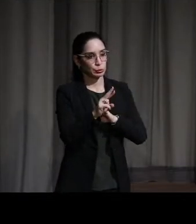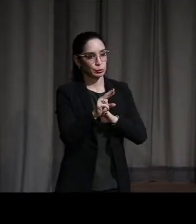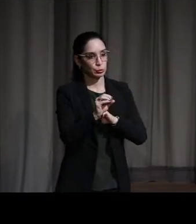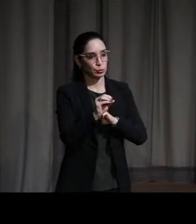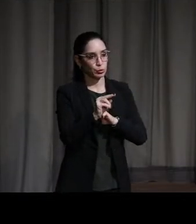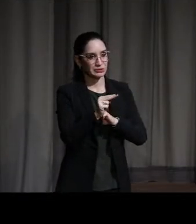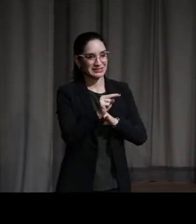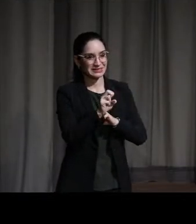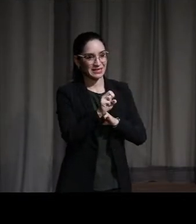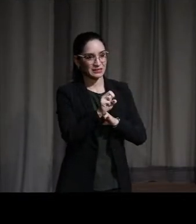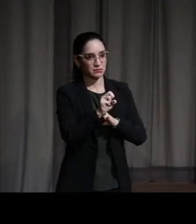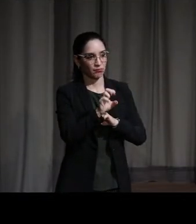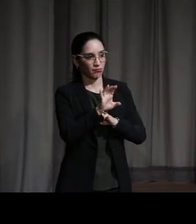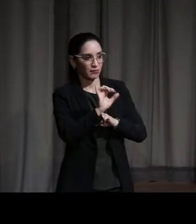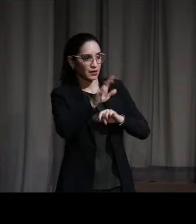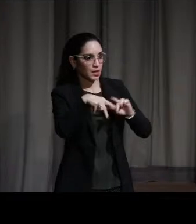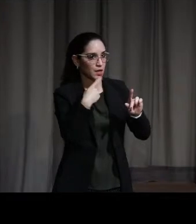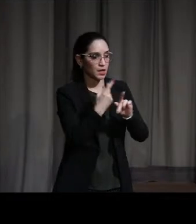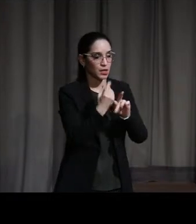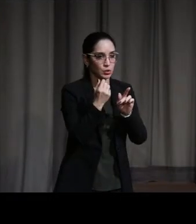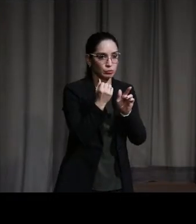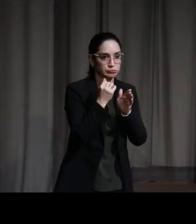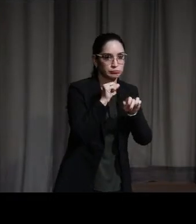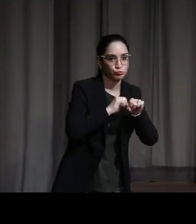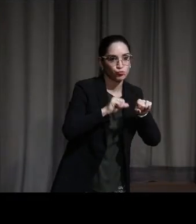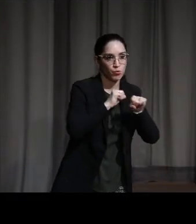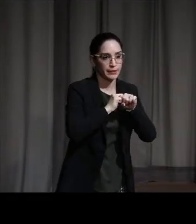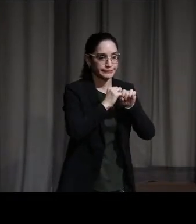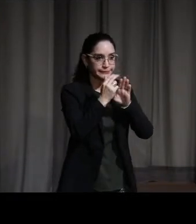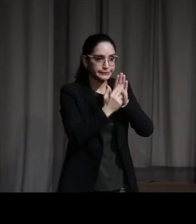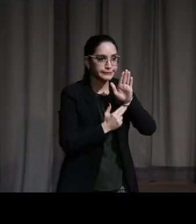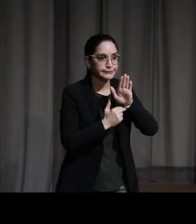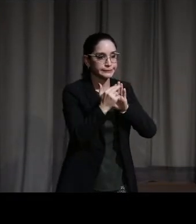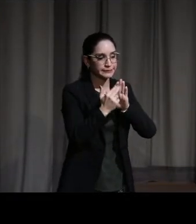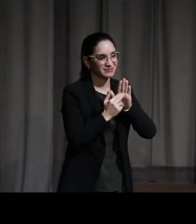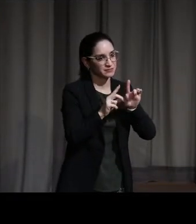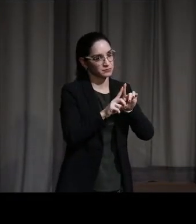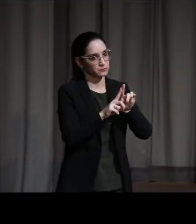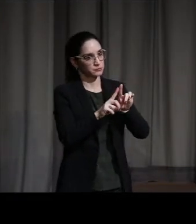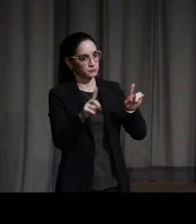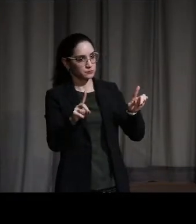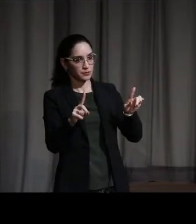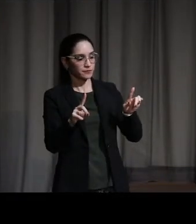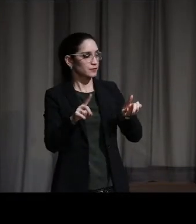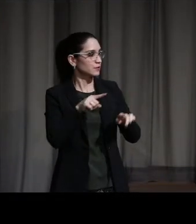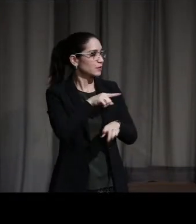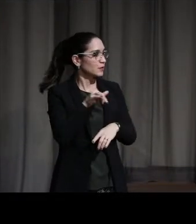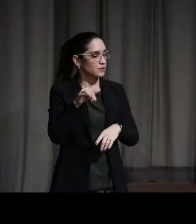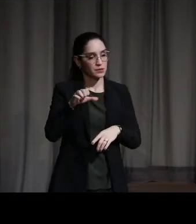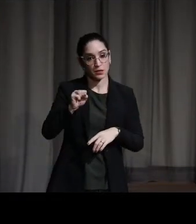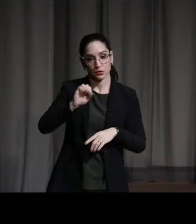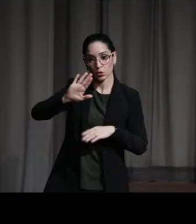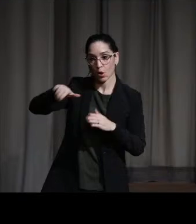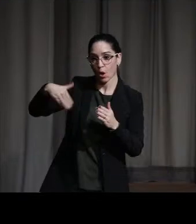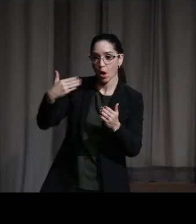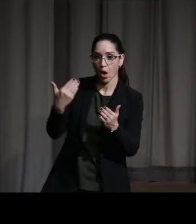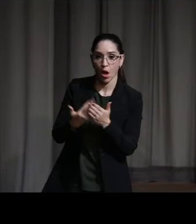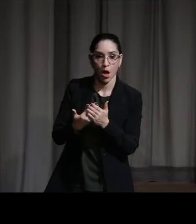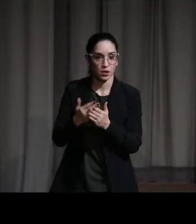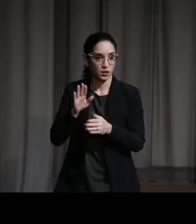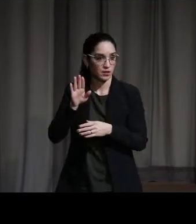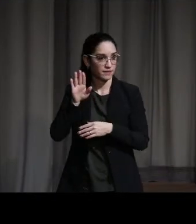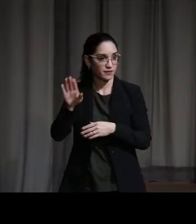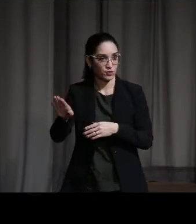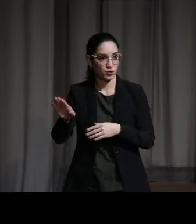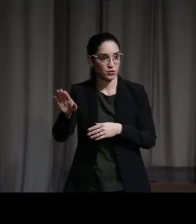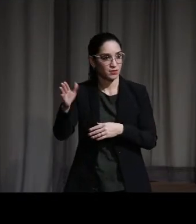not grotesque. Right. So that is... And all of her stuff is grotesque, all of it. Yeah. Right.